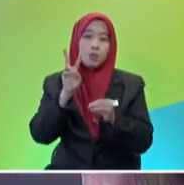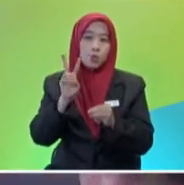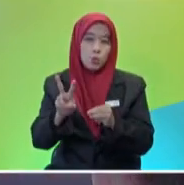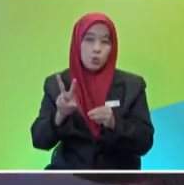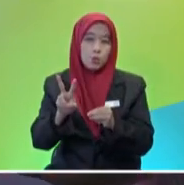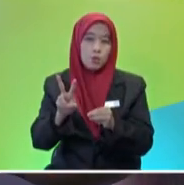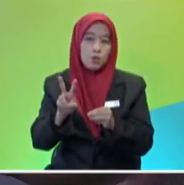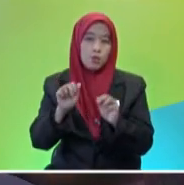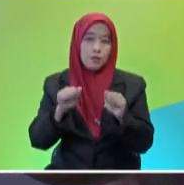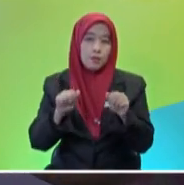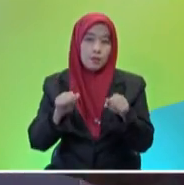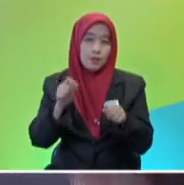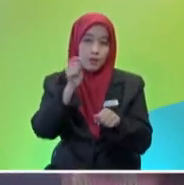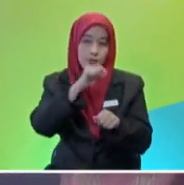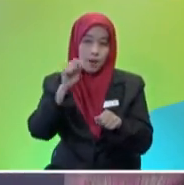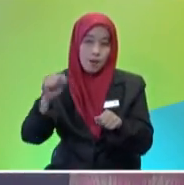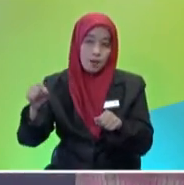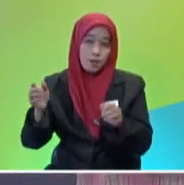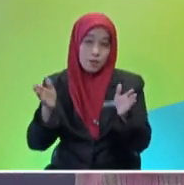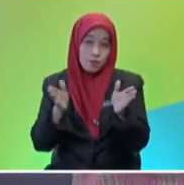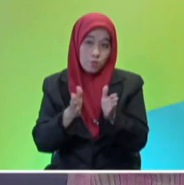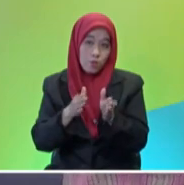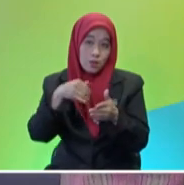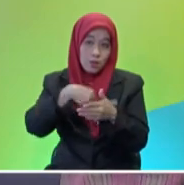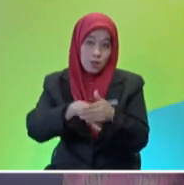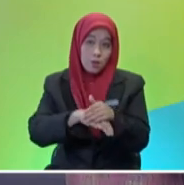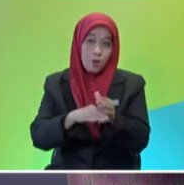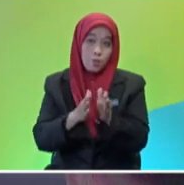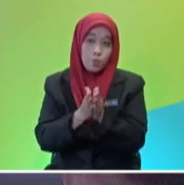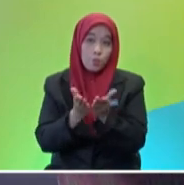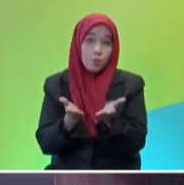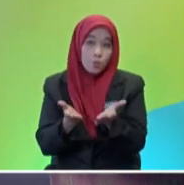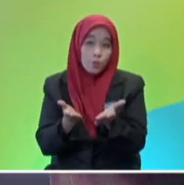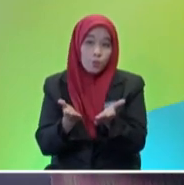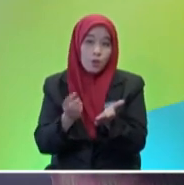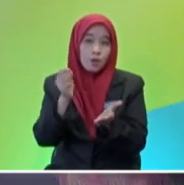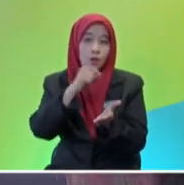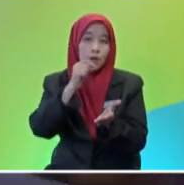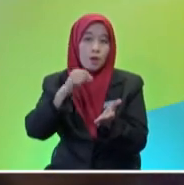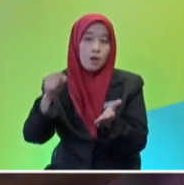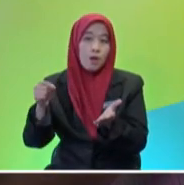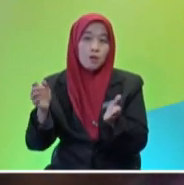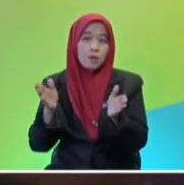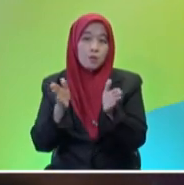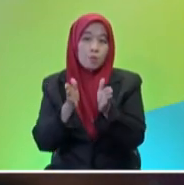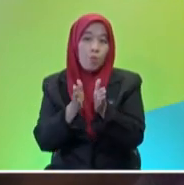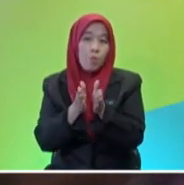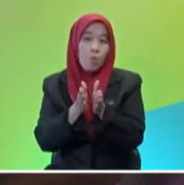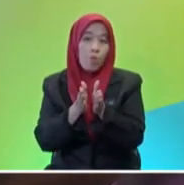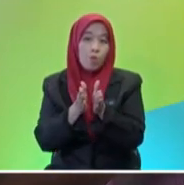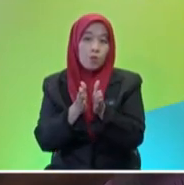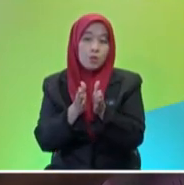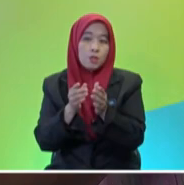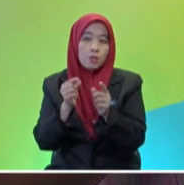you can write smaller in your book, in your exercise book. You can write smaller. I'll write smaller here,